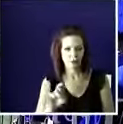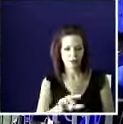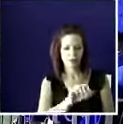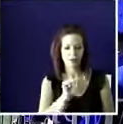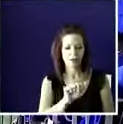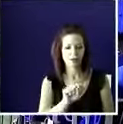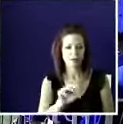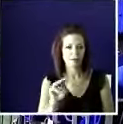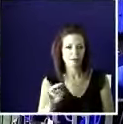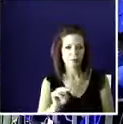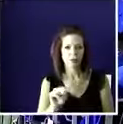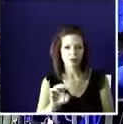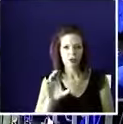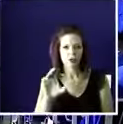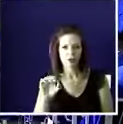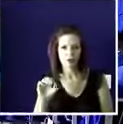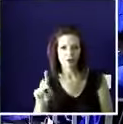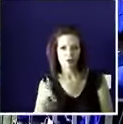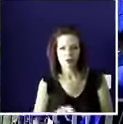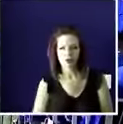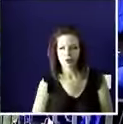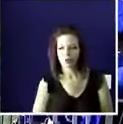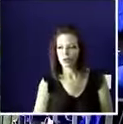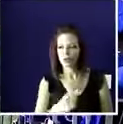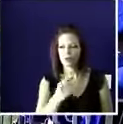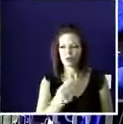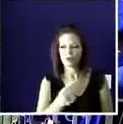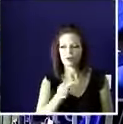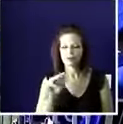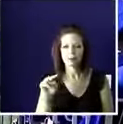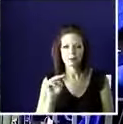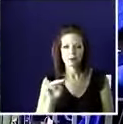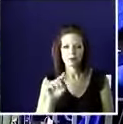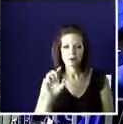Abigail Marie Cook. Grant Matthew